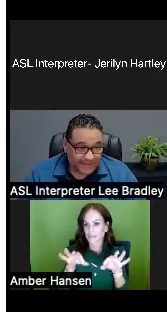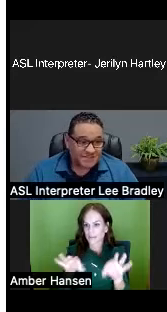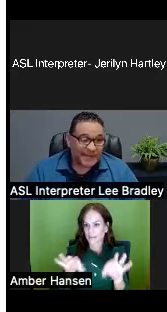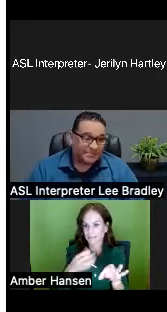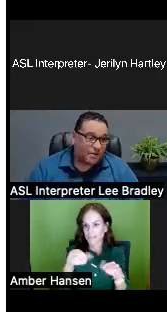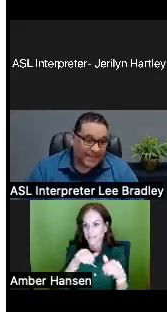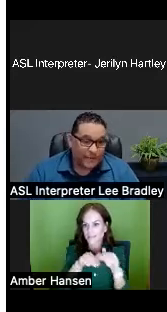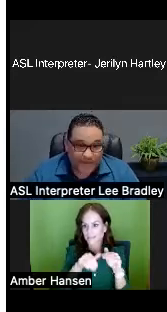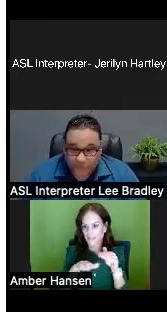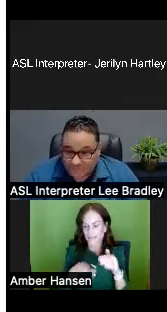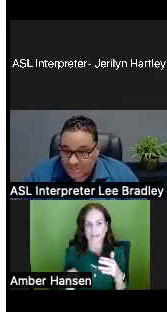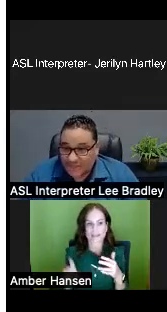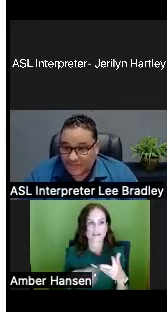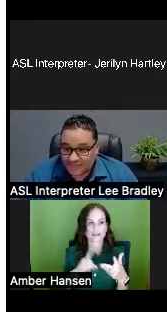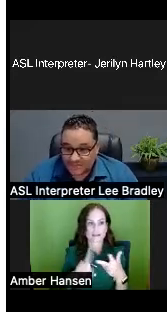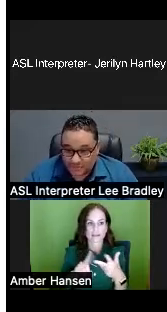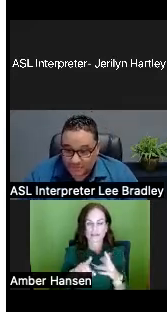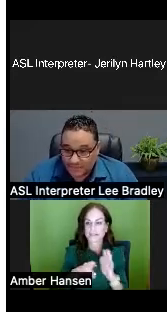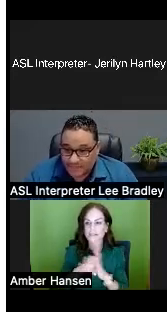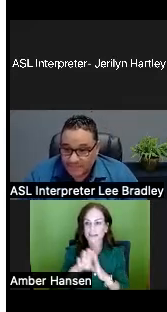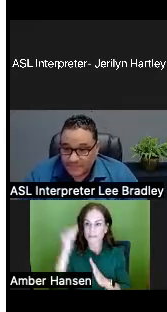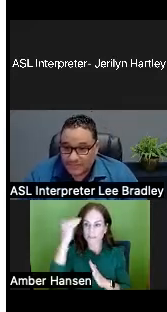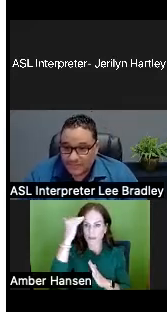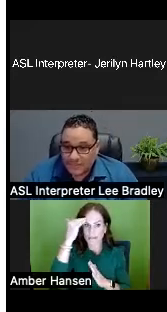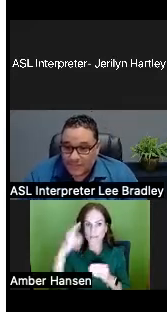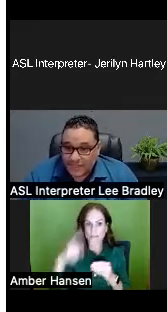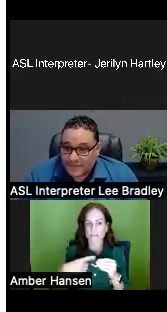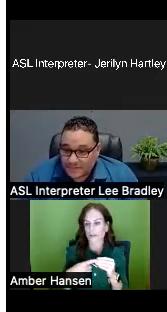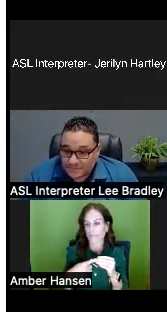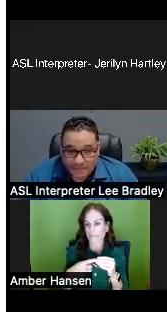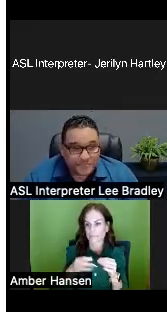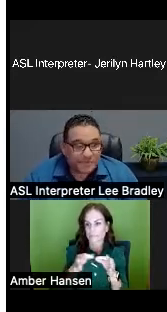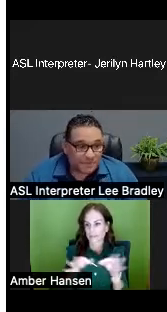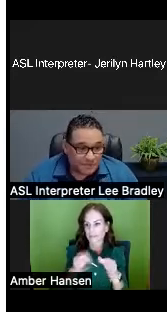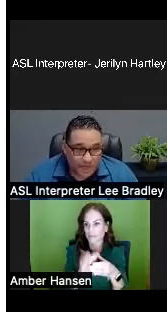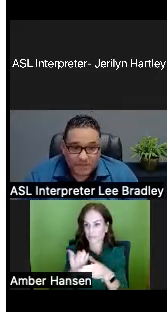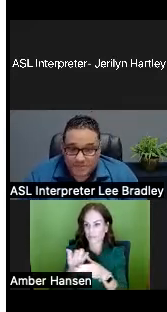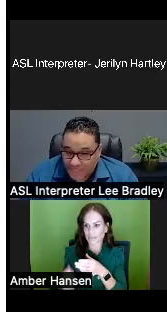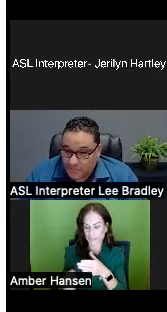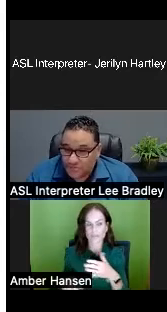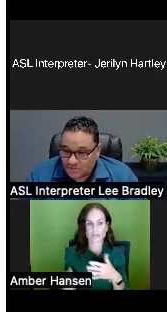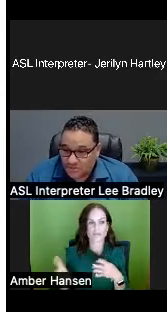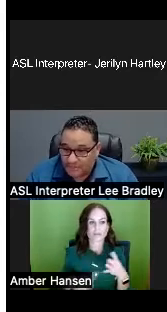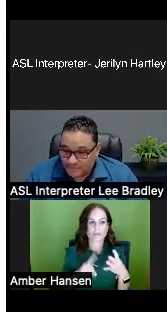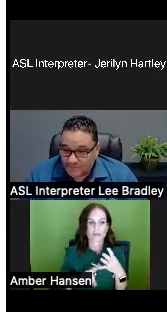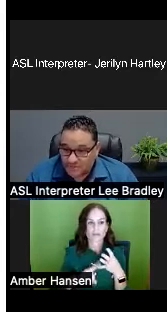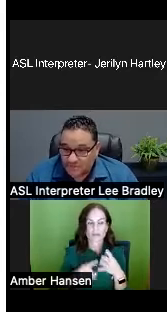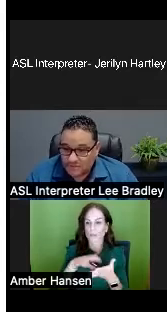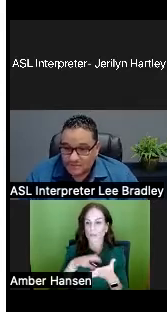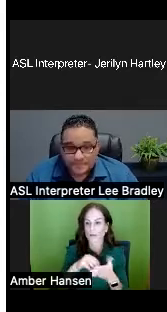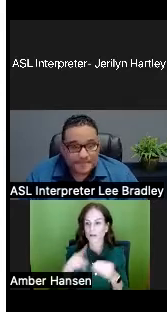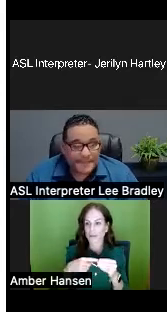gain insight about language acquisition and accessibility, and to develop knowledge of language